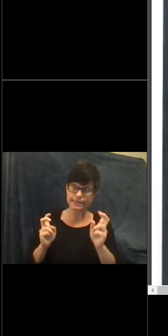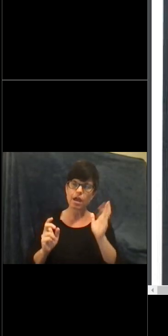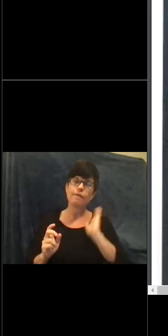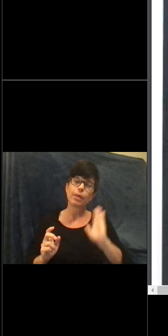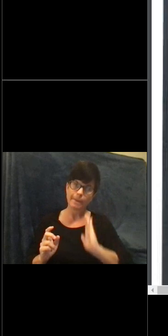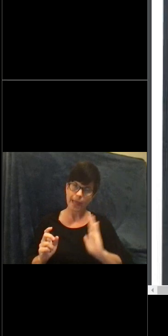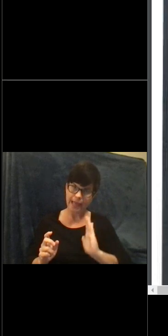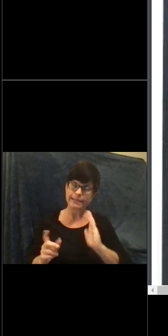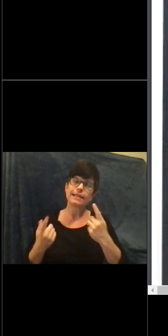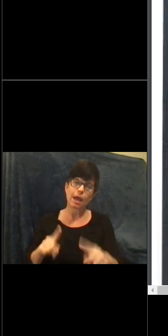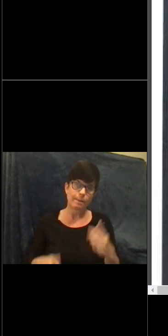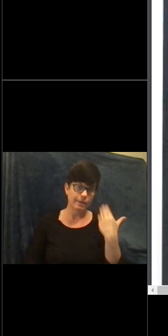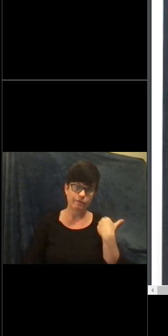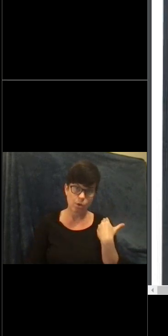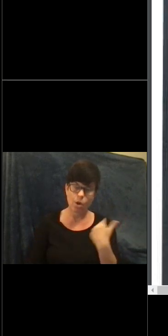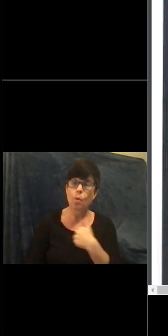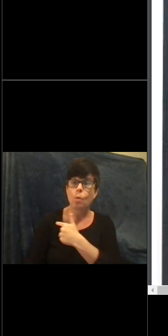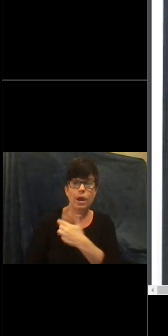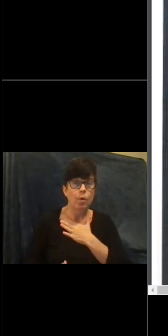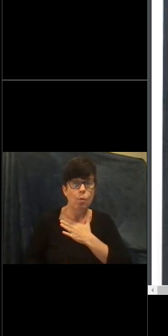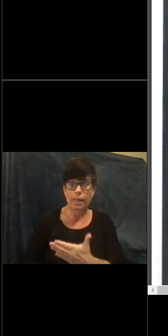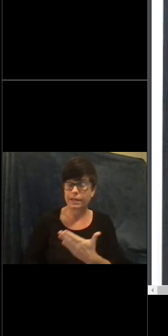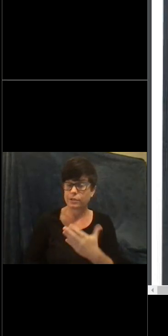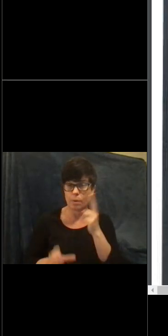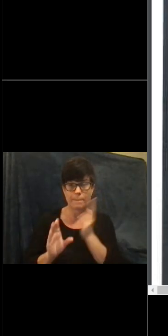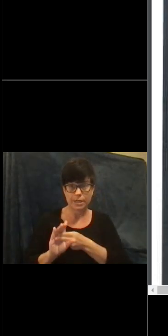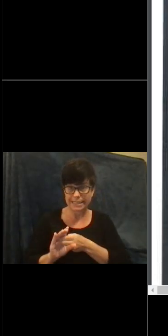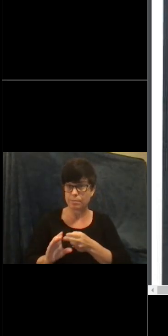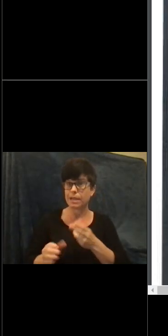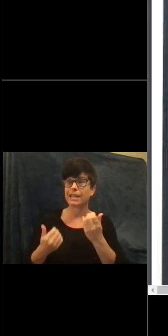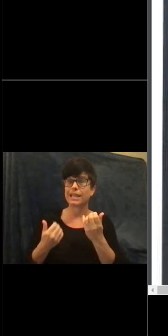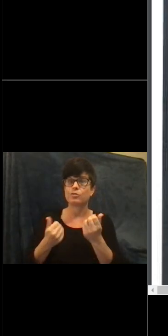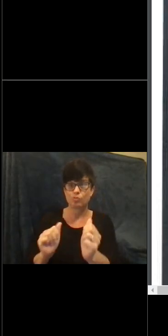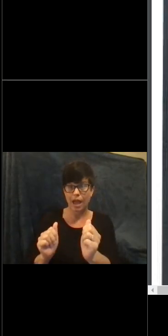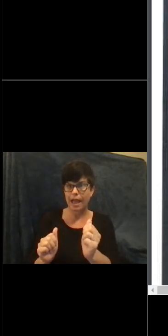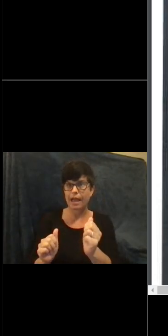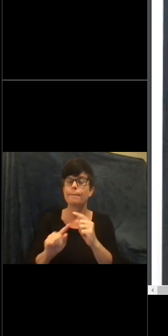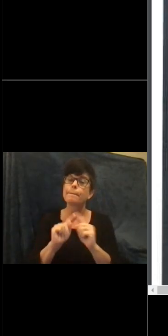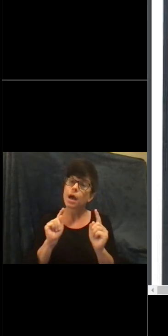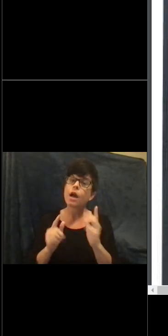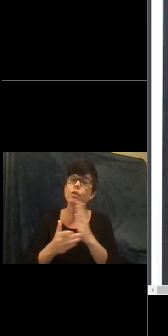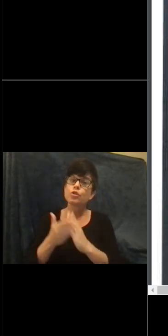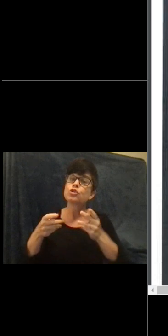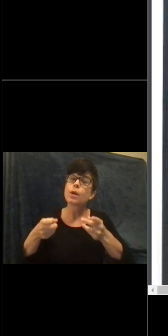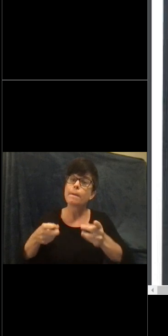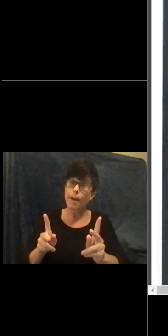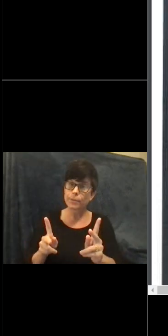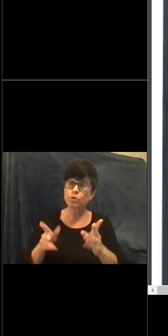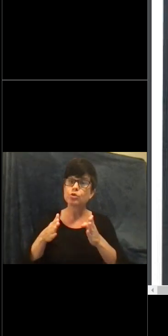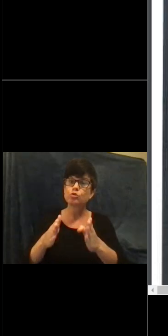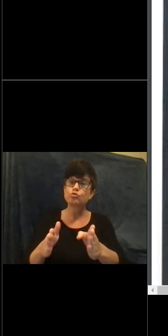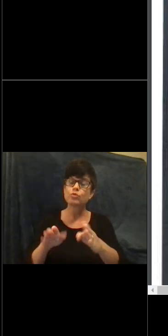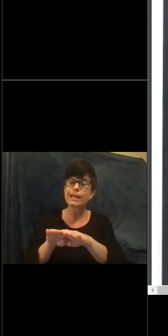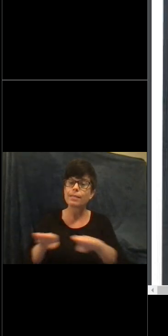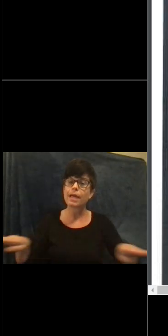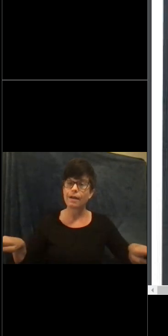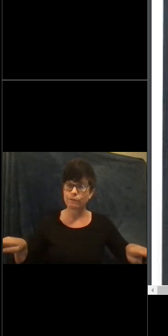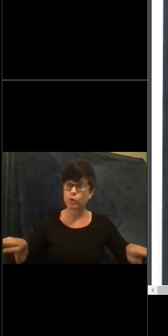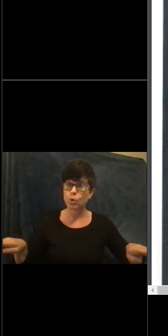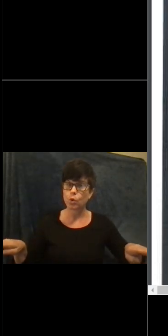Absolutely, we are willing to participate. You know, there are some opportunities at street level potentially.